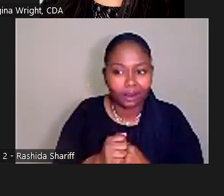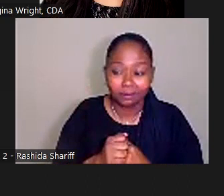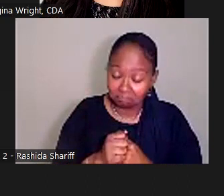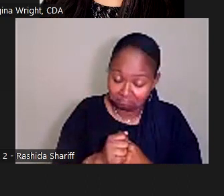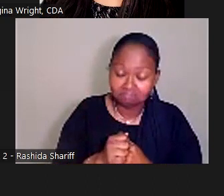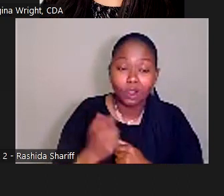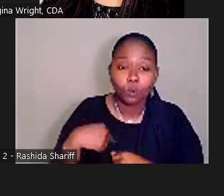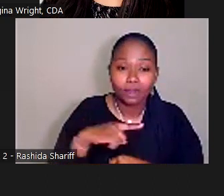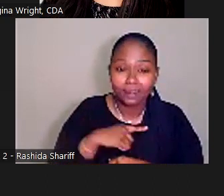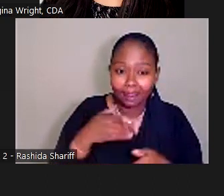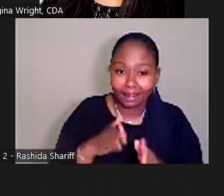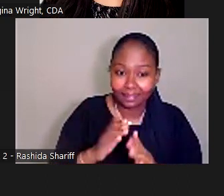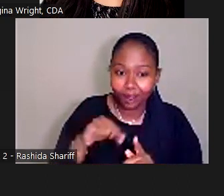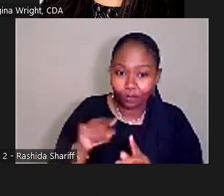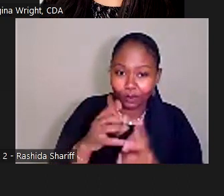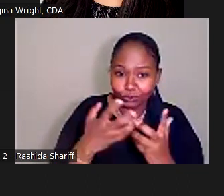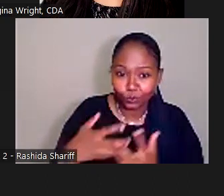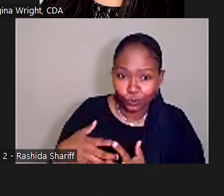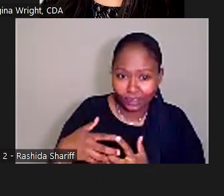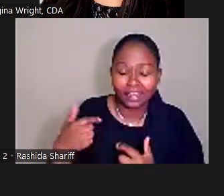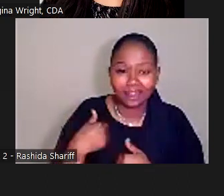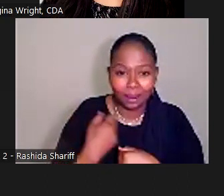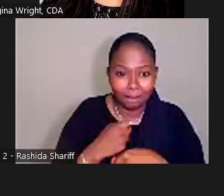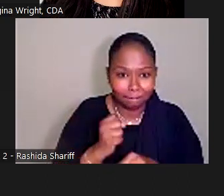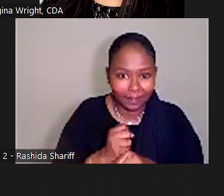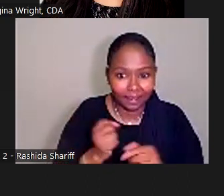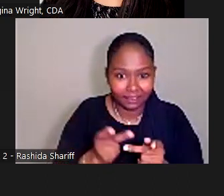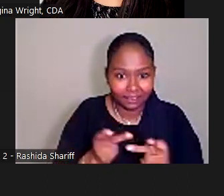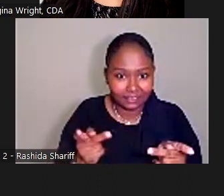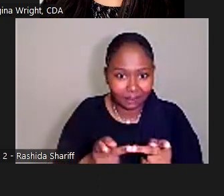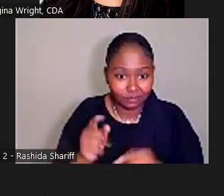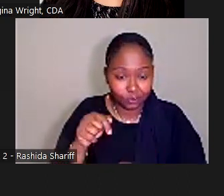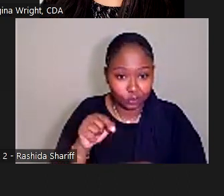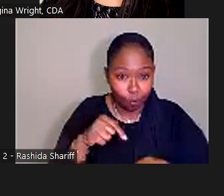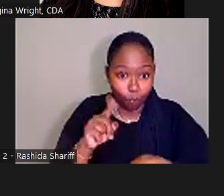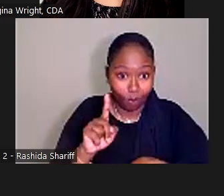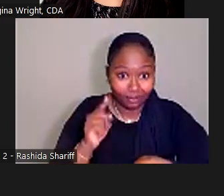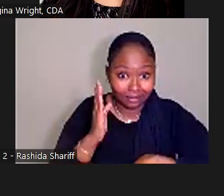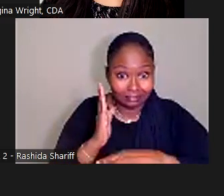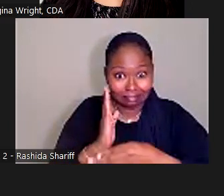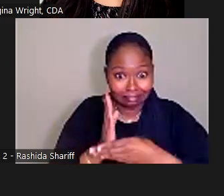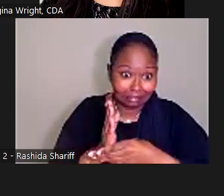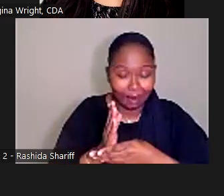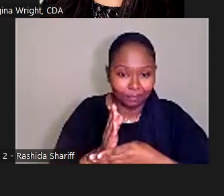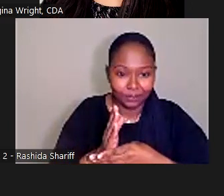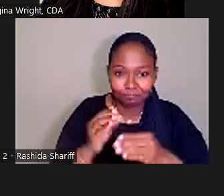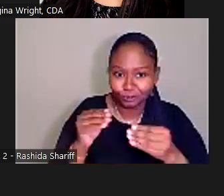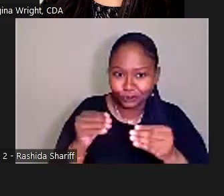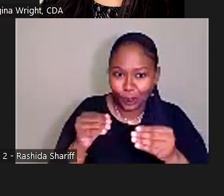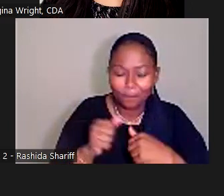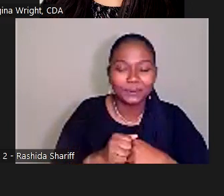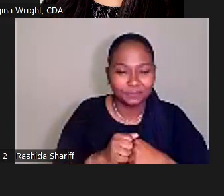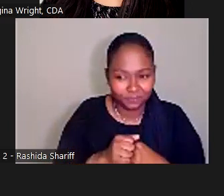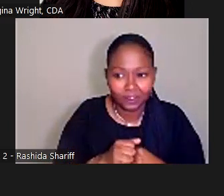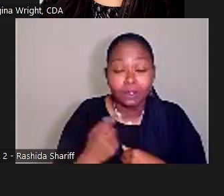coordinate and, create space so that there is kind of a one-stop shop. Of course, there is the family justice centers that, with